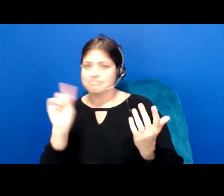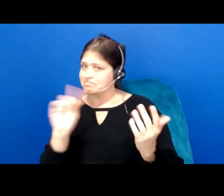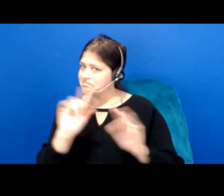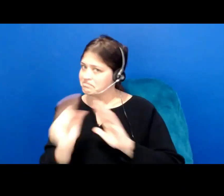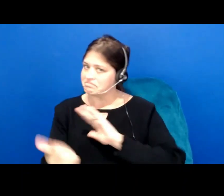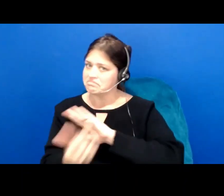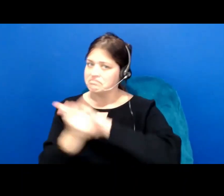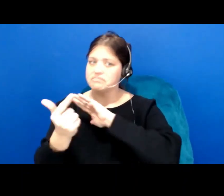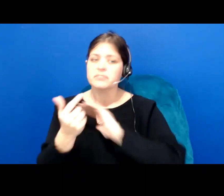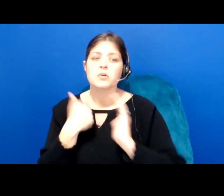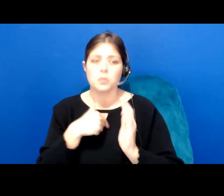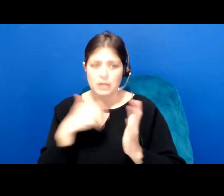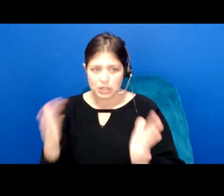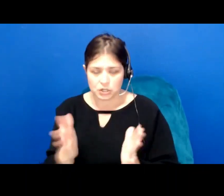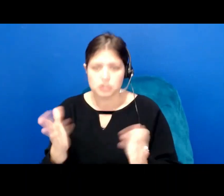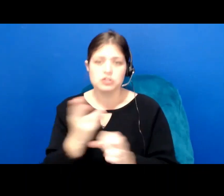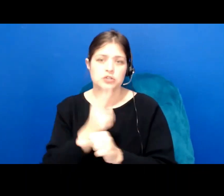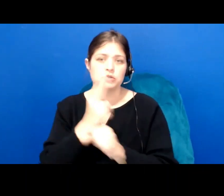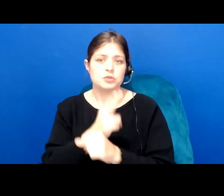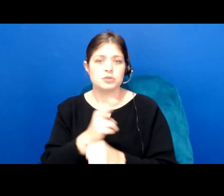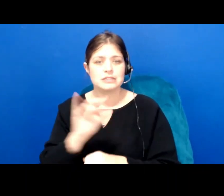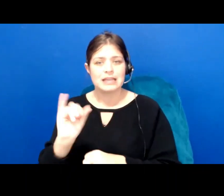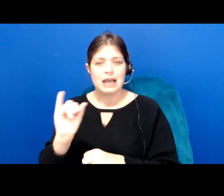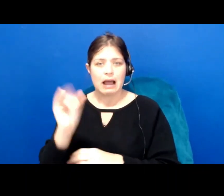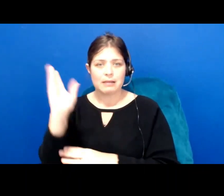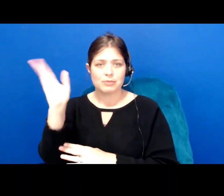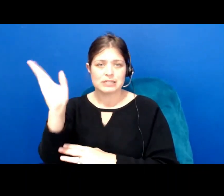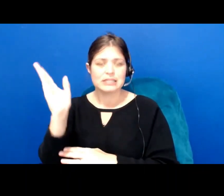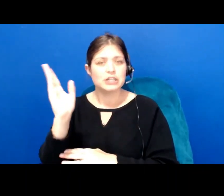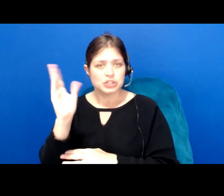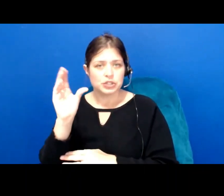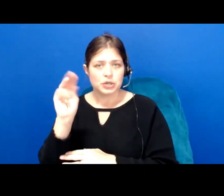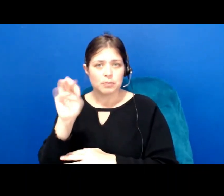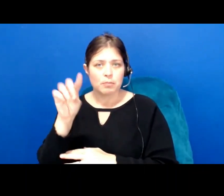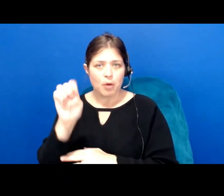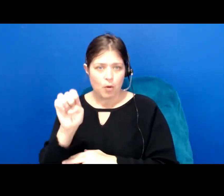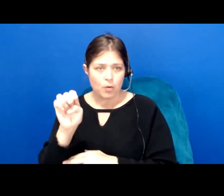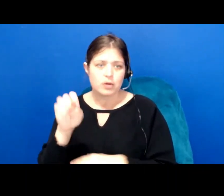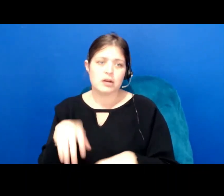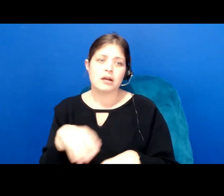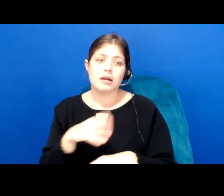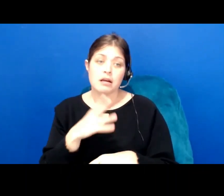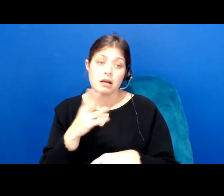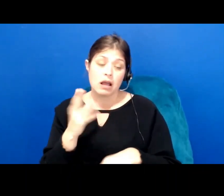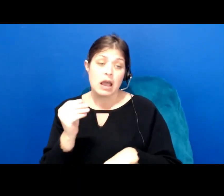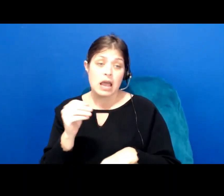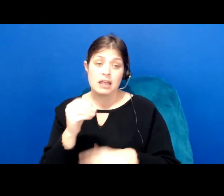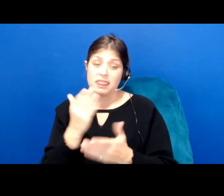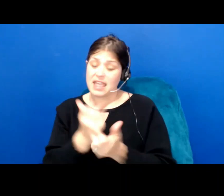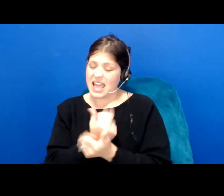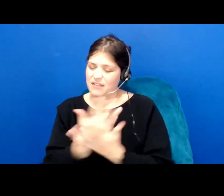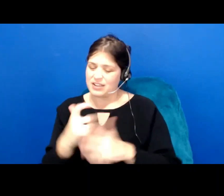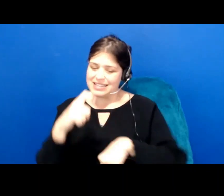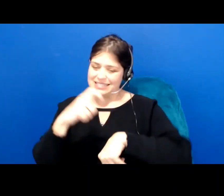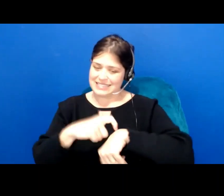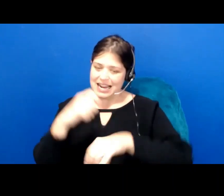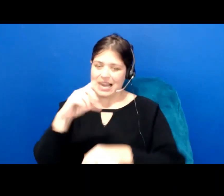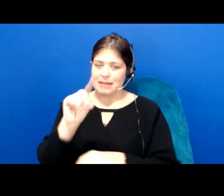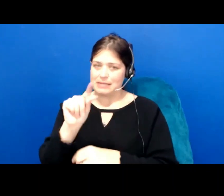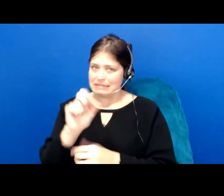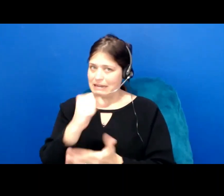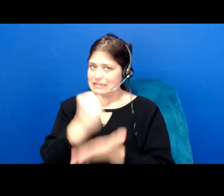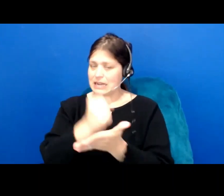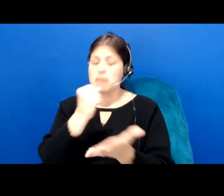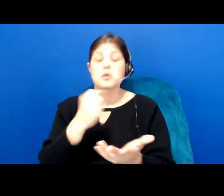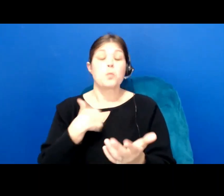the iPresentation mode because you get a unique citation and things are time and date stamped. We are very strict